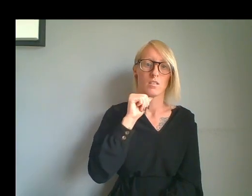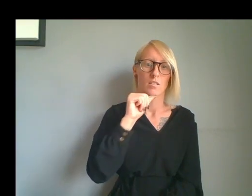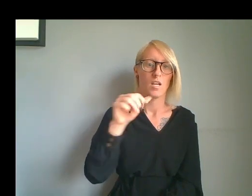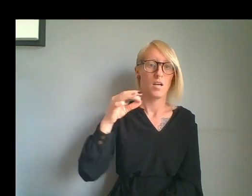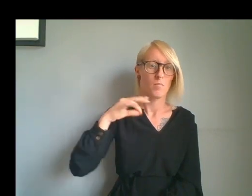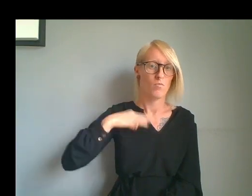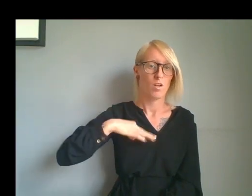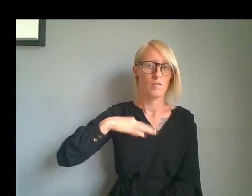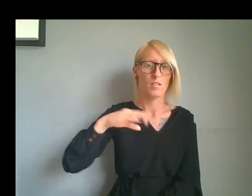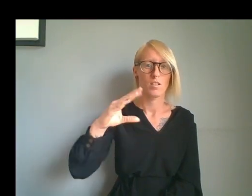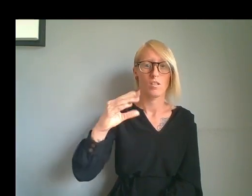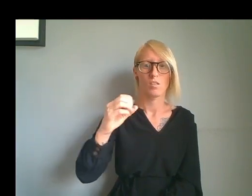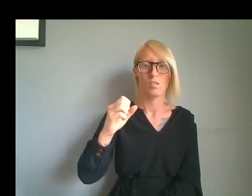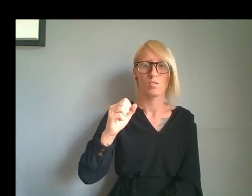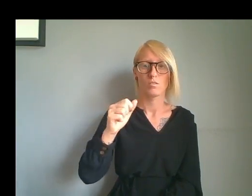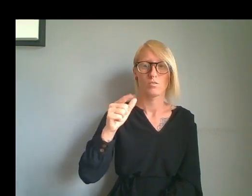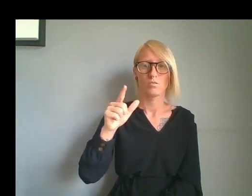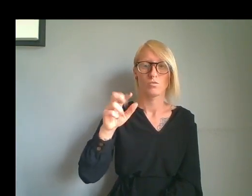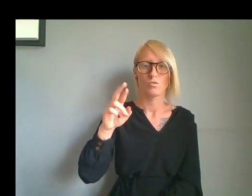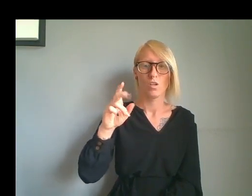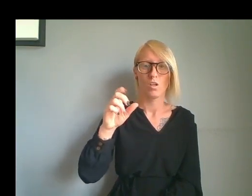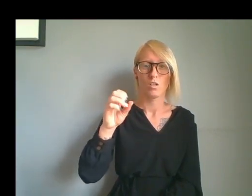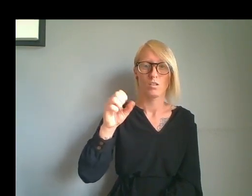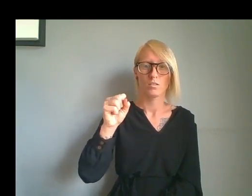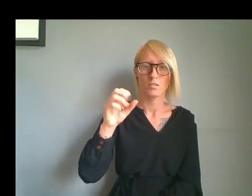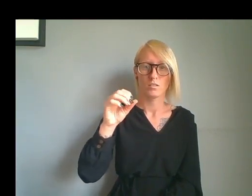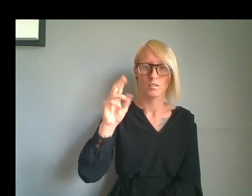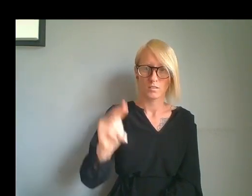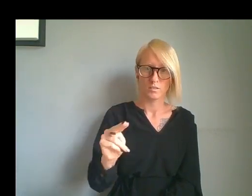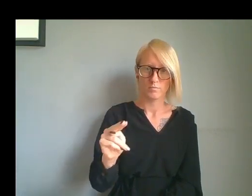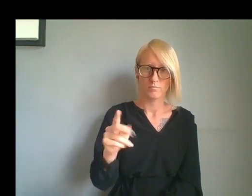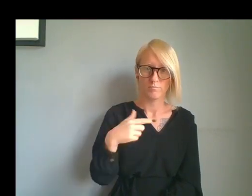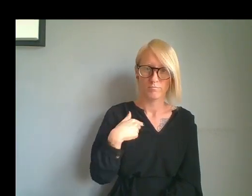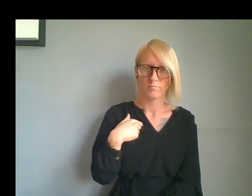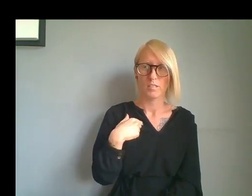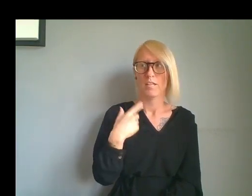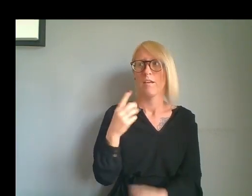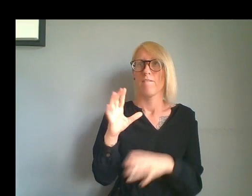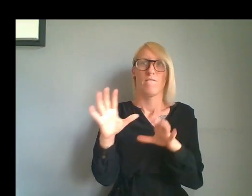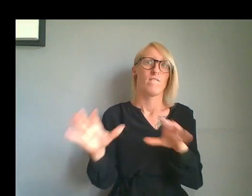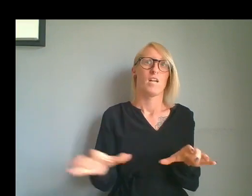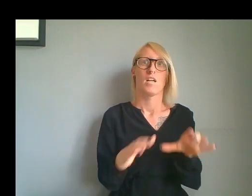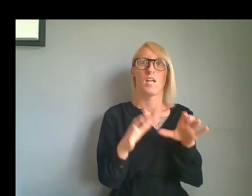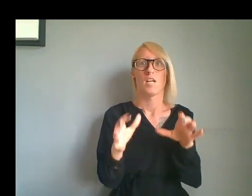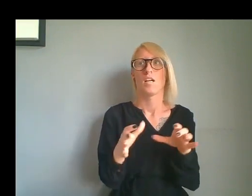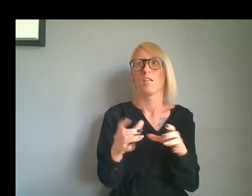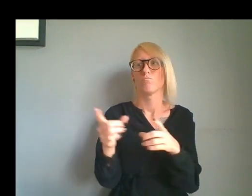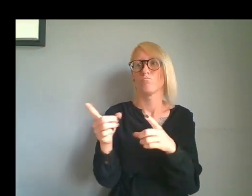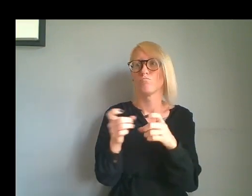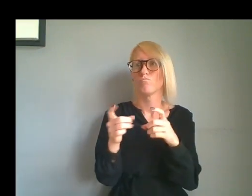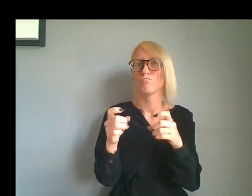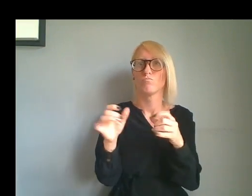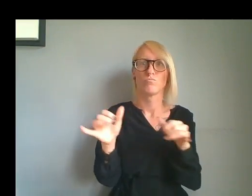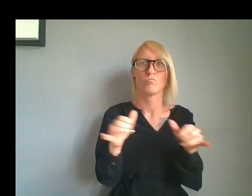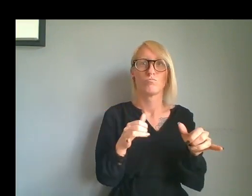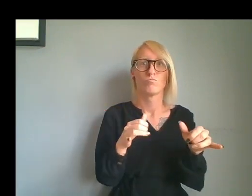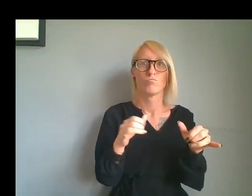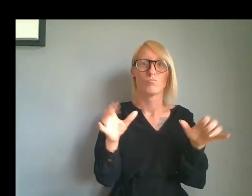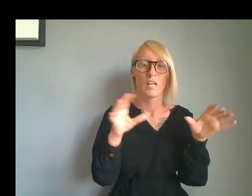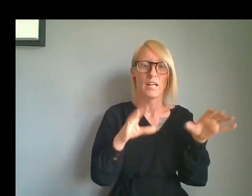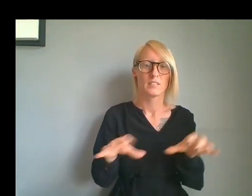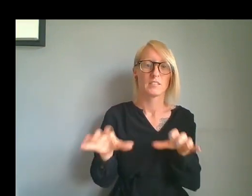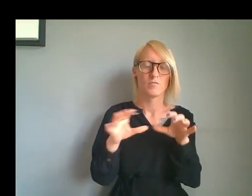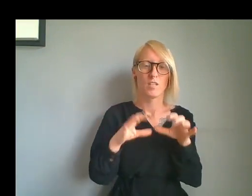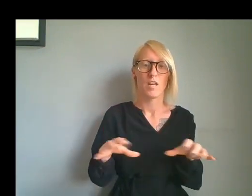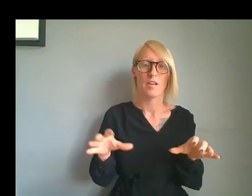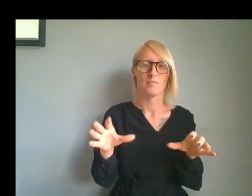or a position opening or a fundraising event, I get notification that there was something out there on Google about that had